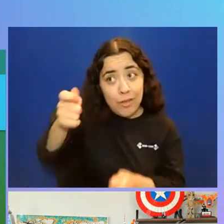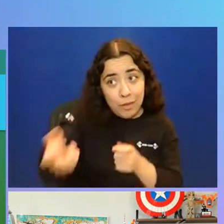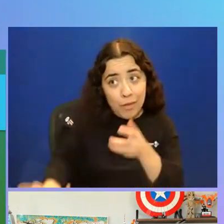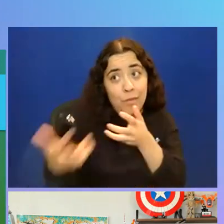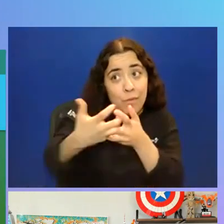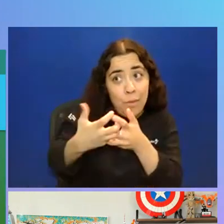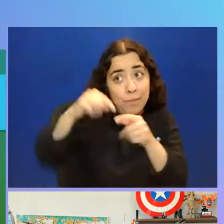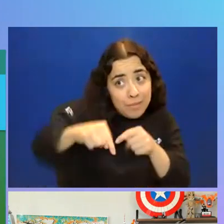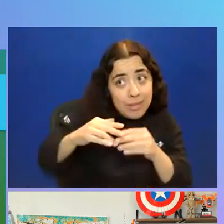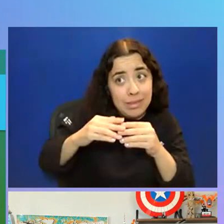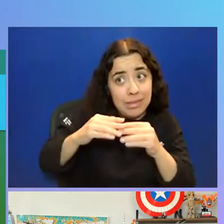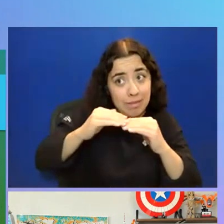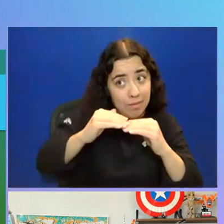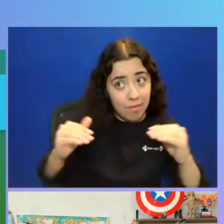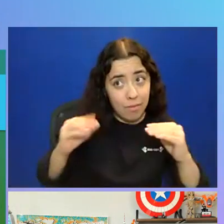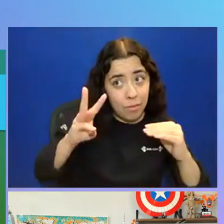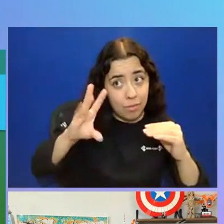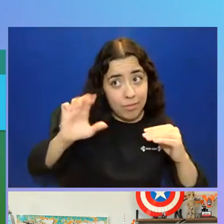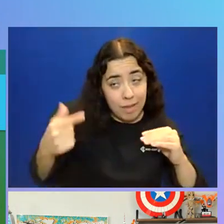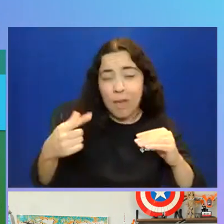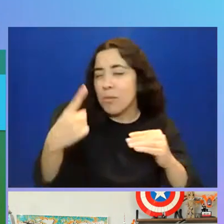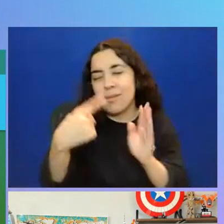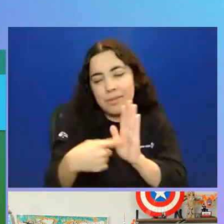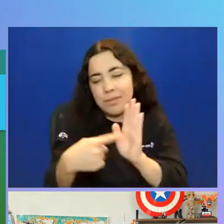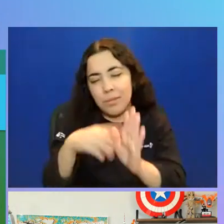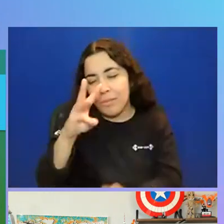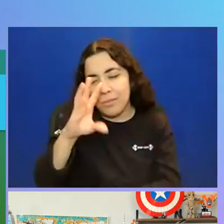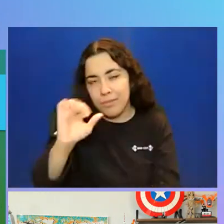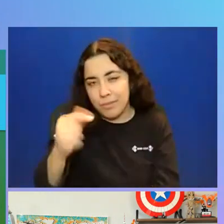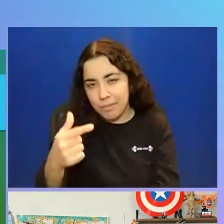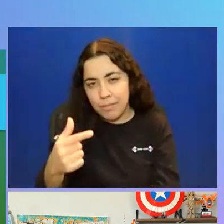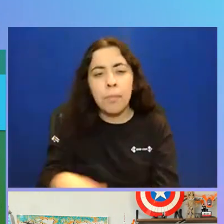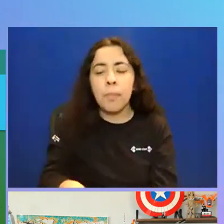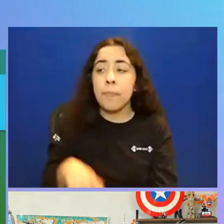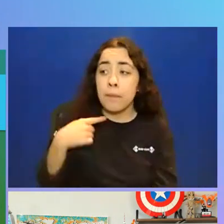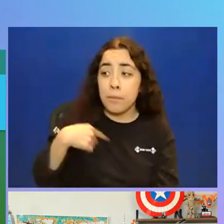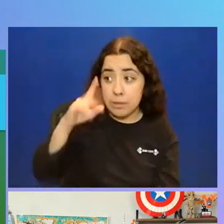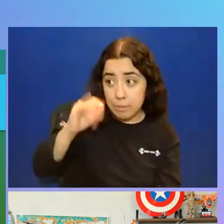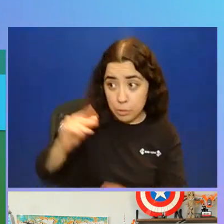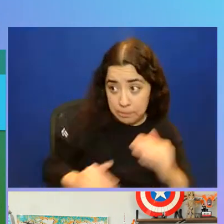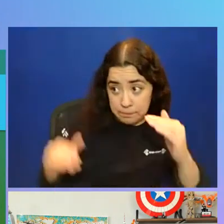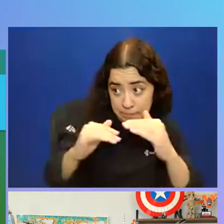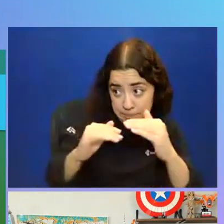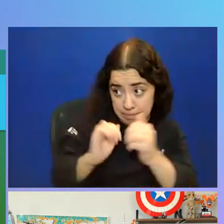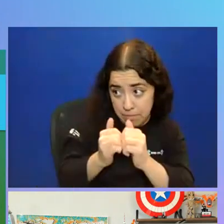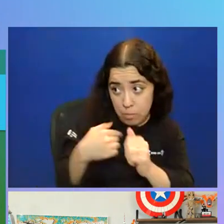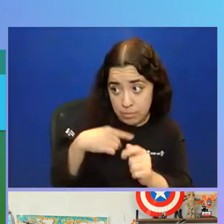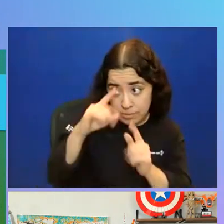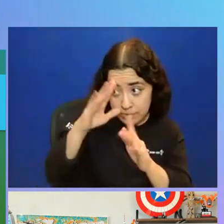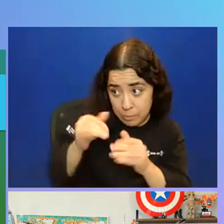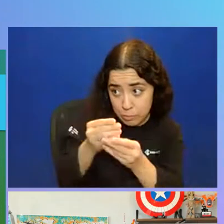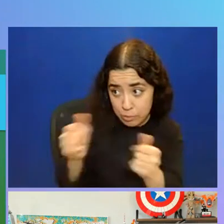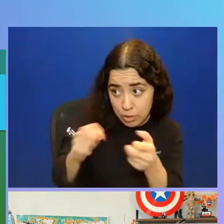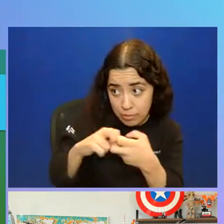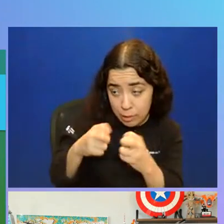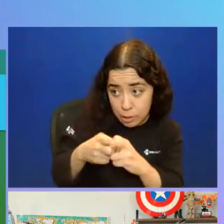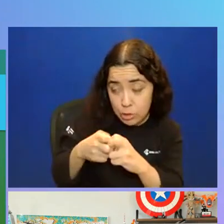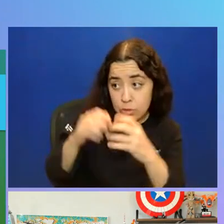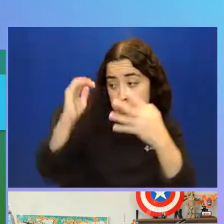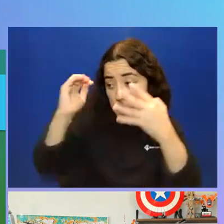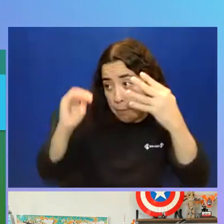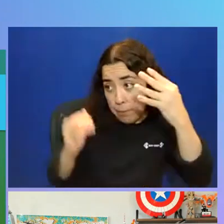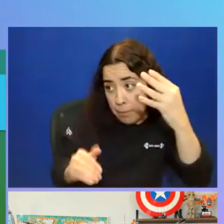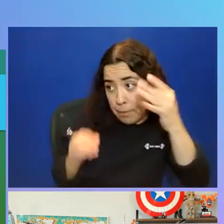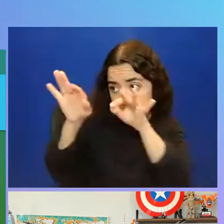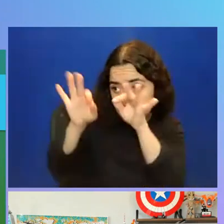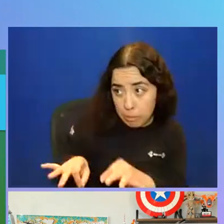this level of WCAG, for example, and here's how we expect you to resolve issues, right? And a